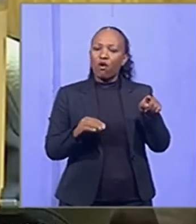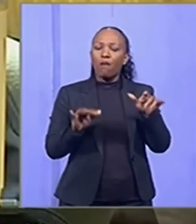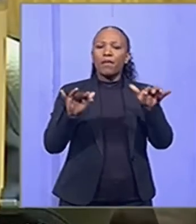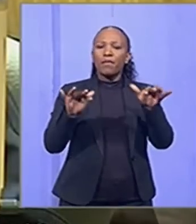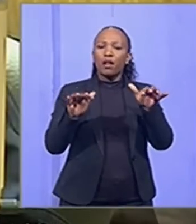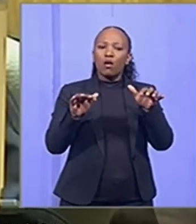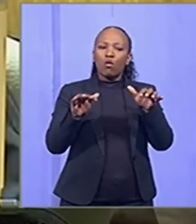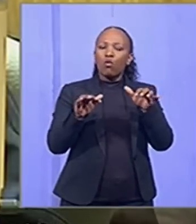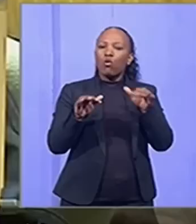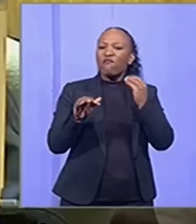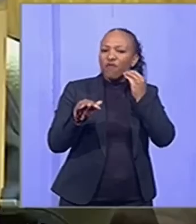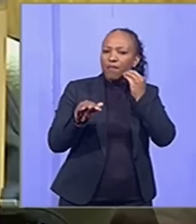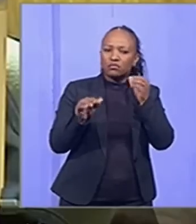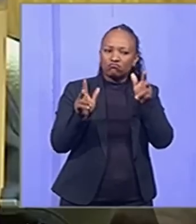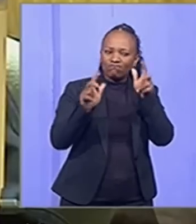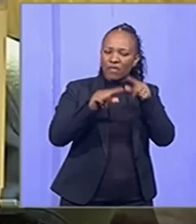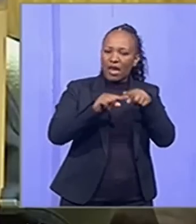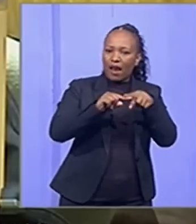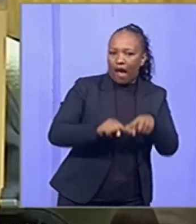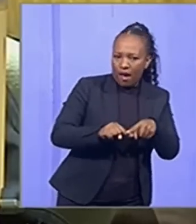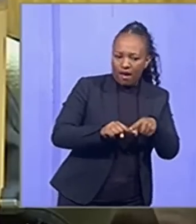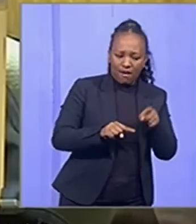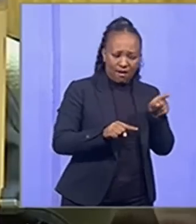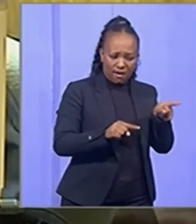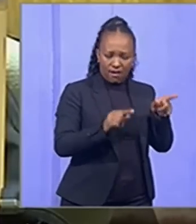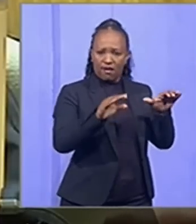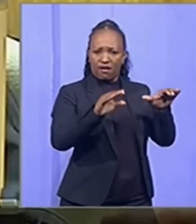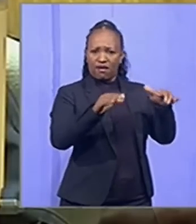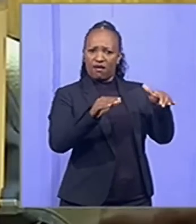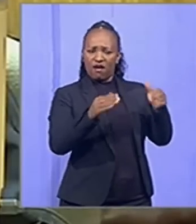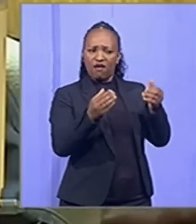information for many people,